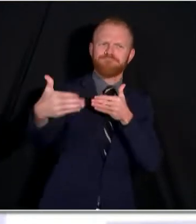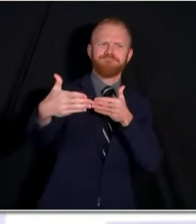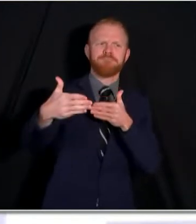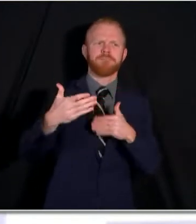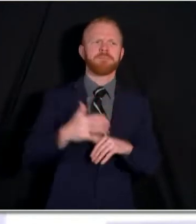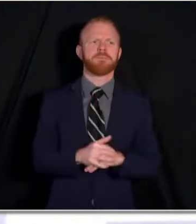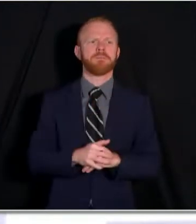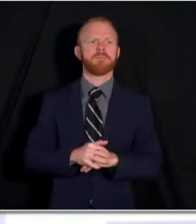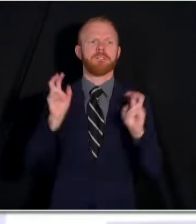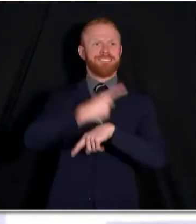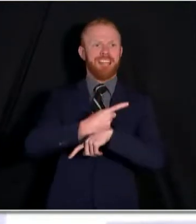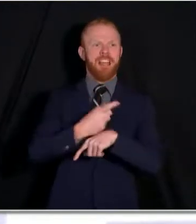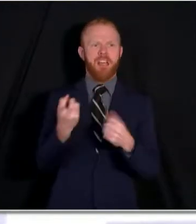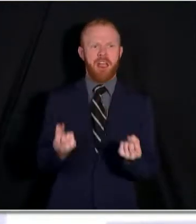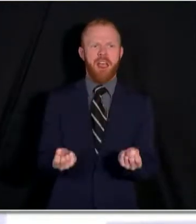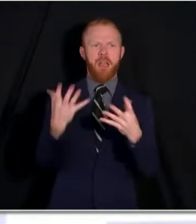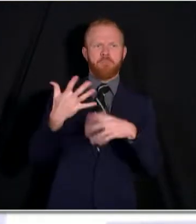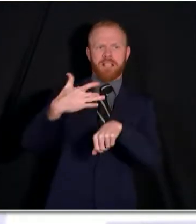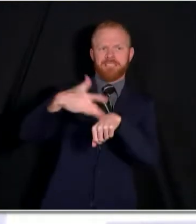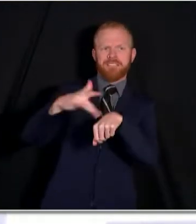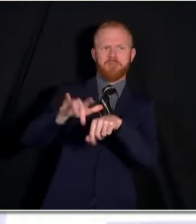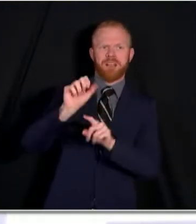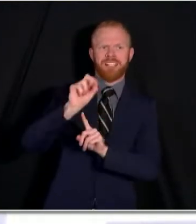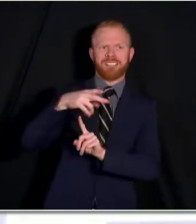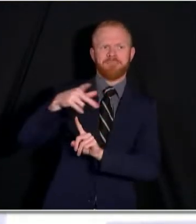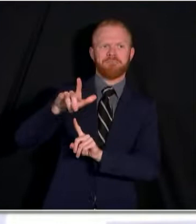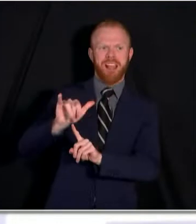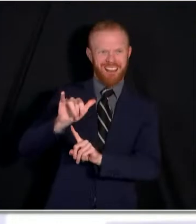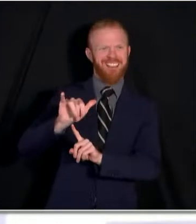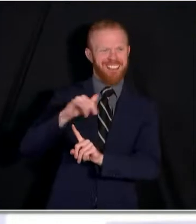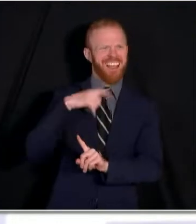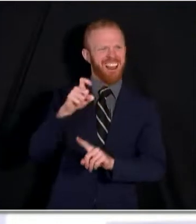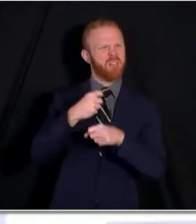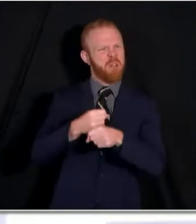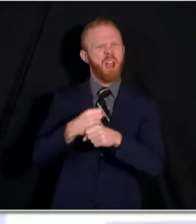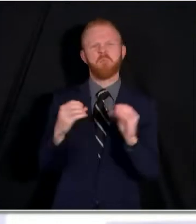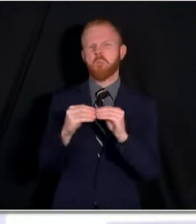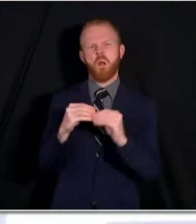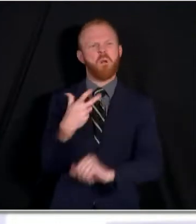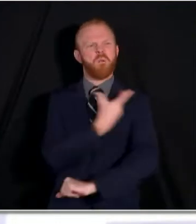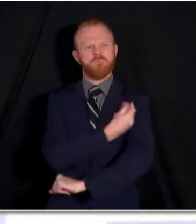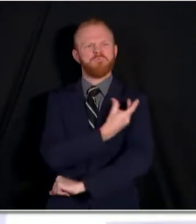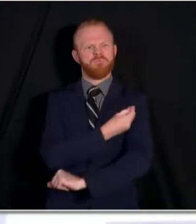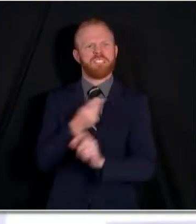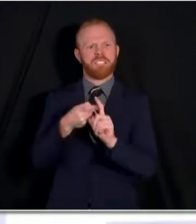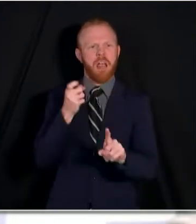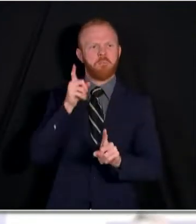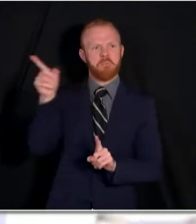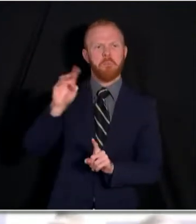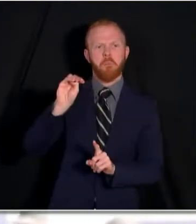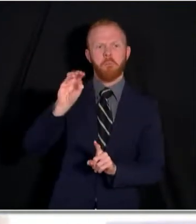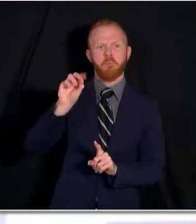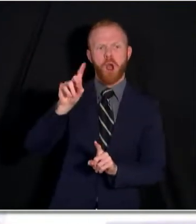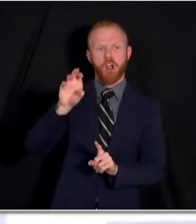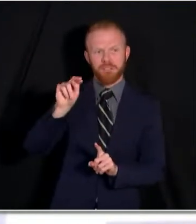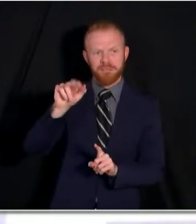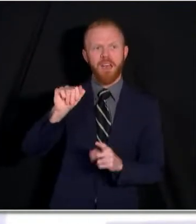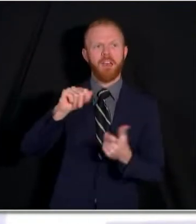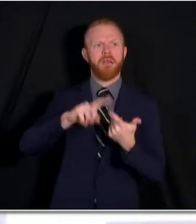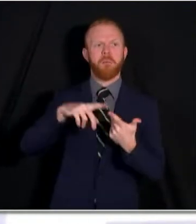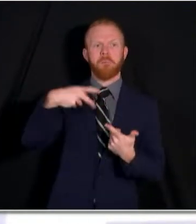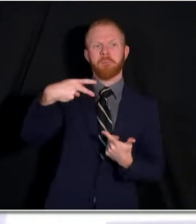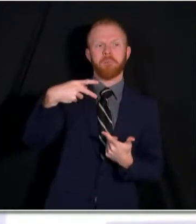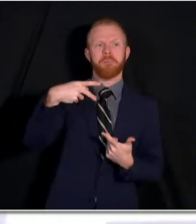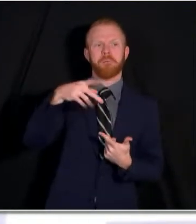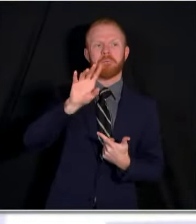is supply. We need more Moderna vaccine, more Pfizer vaccine. We need to get the federal approval of